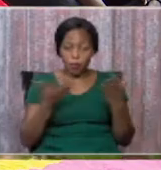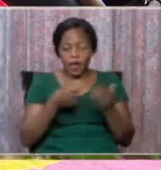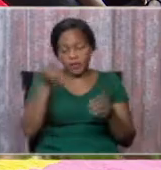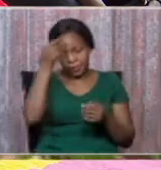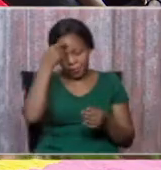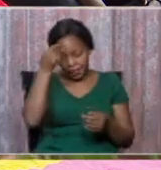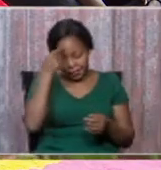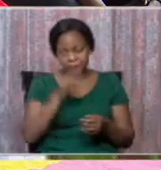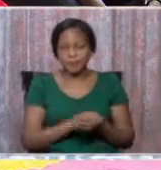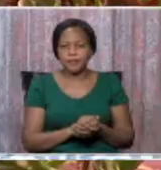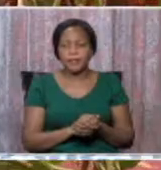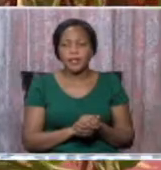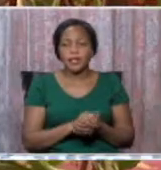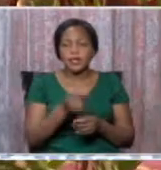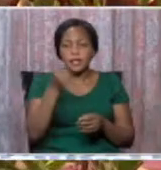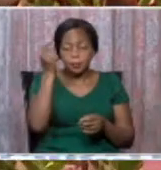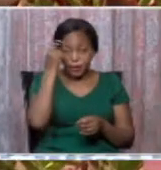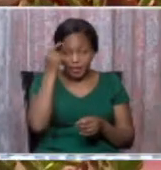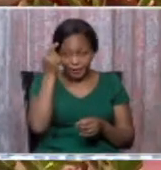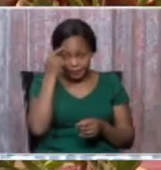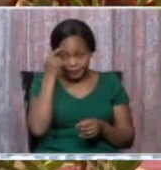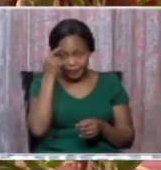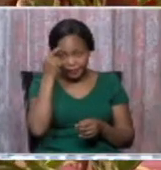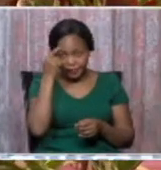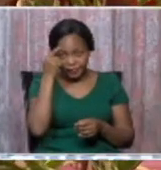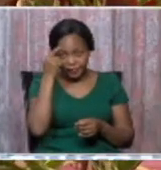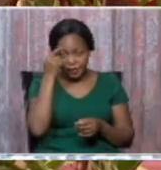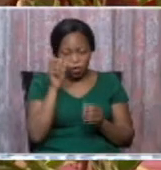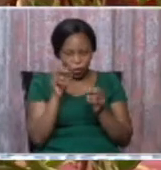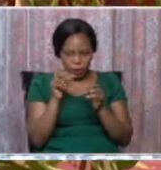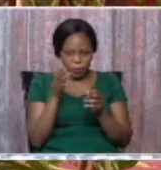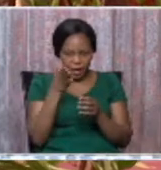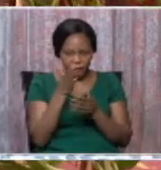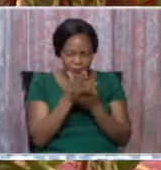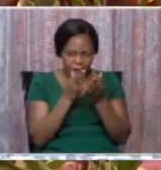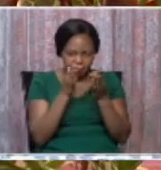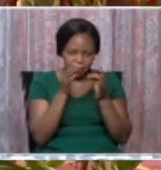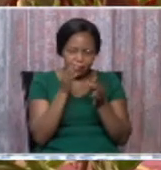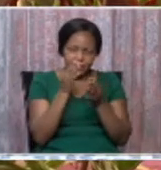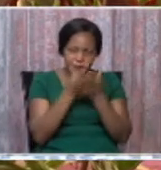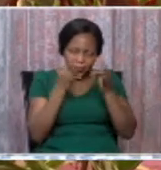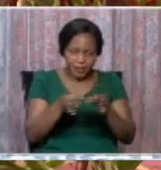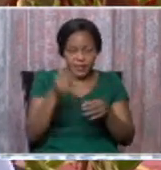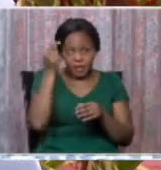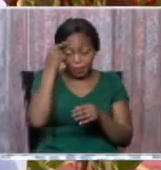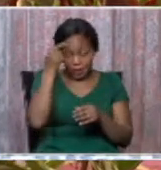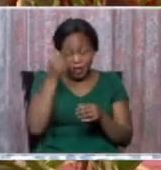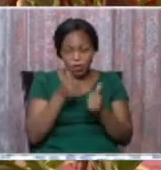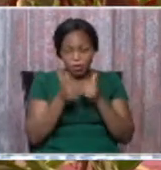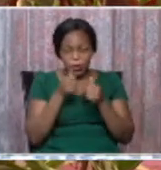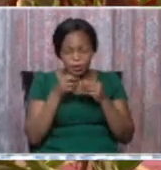some hormones. Let me call it the male hormone, from the hypothalamus pituitary axis. This